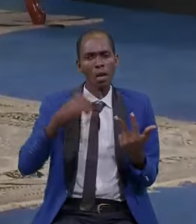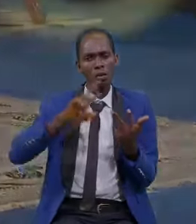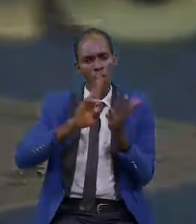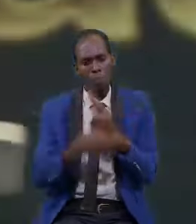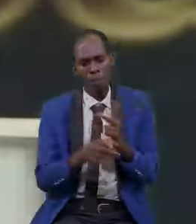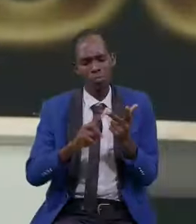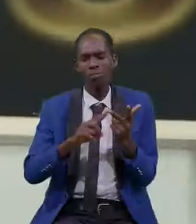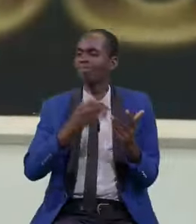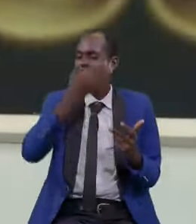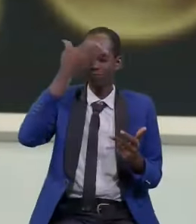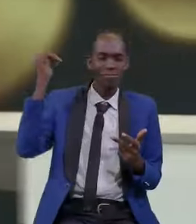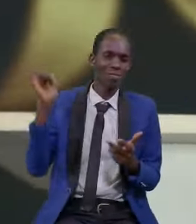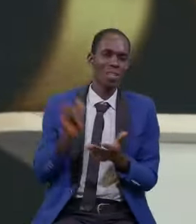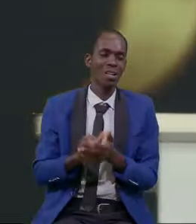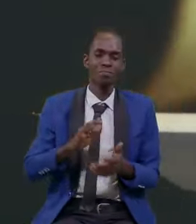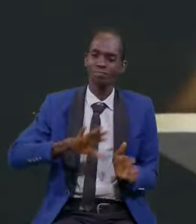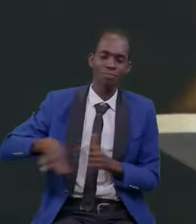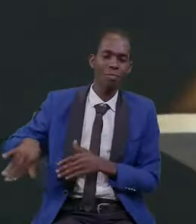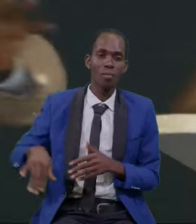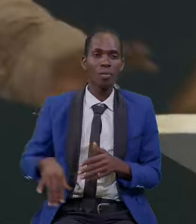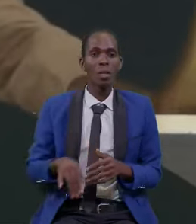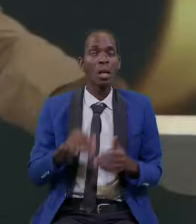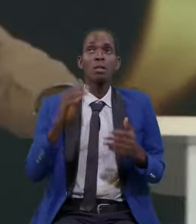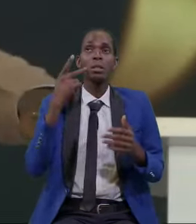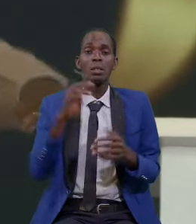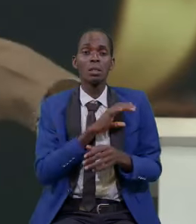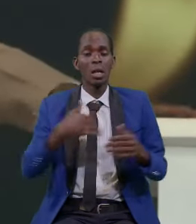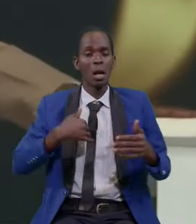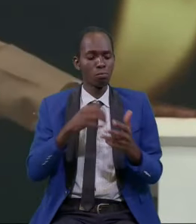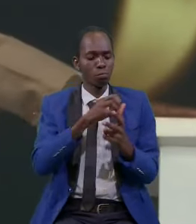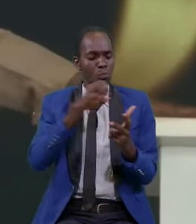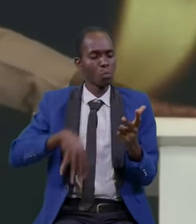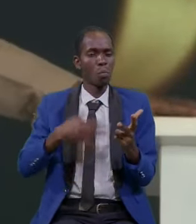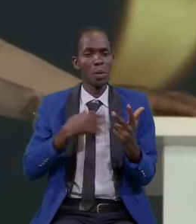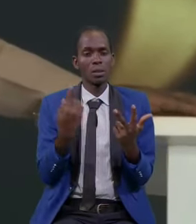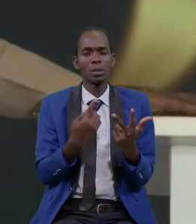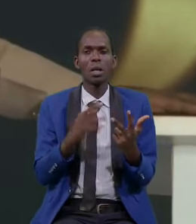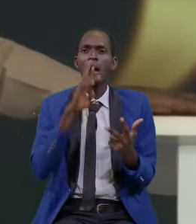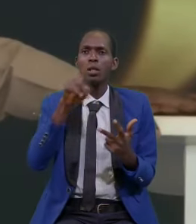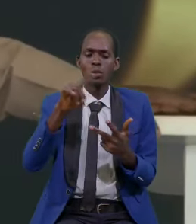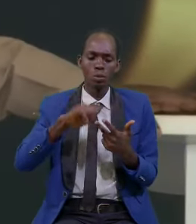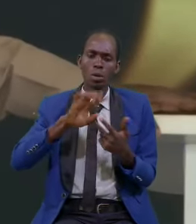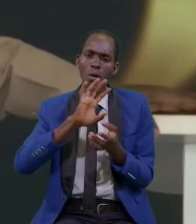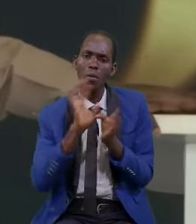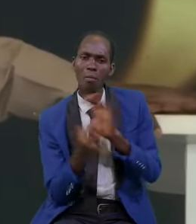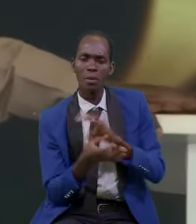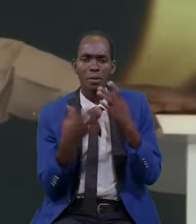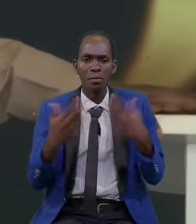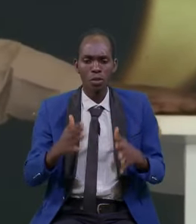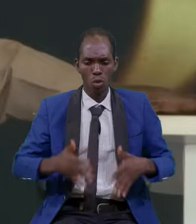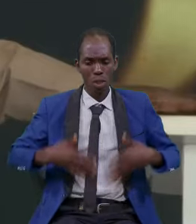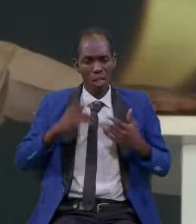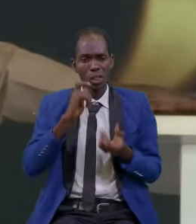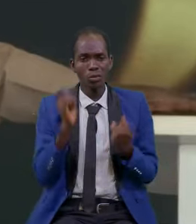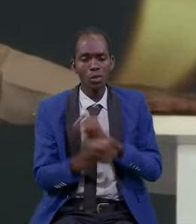He has blotted out my sin. Are you converted? Your life converted? Your behavior